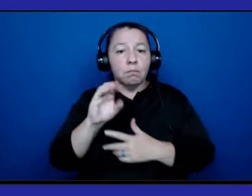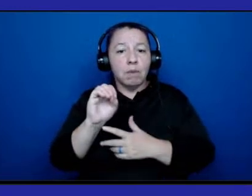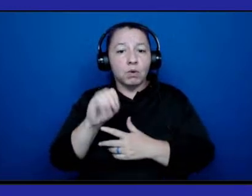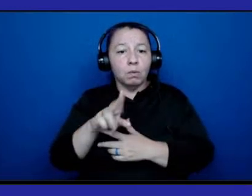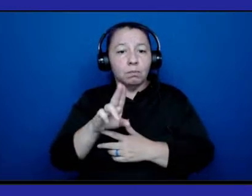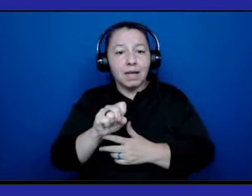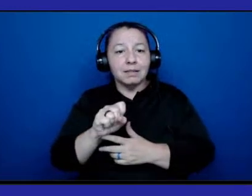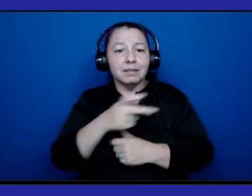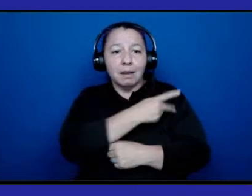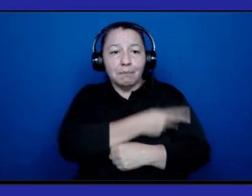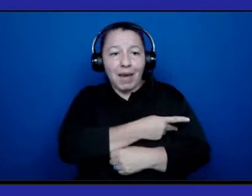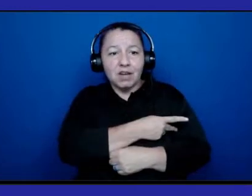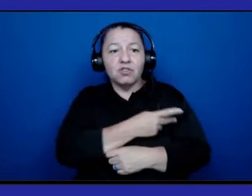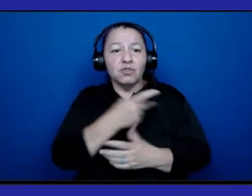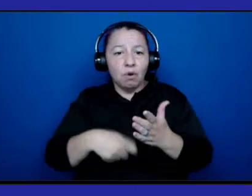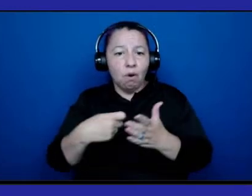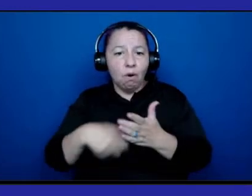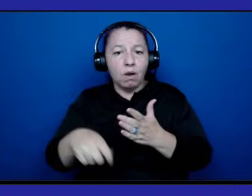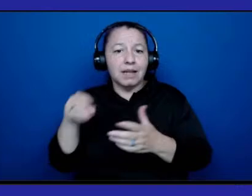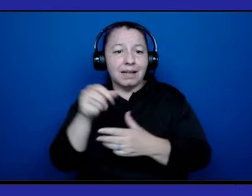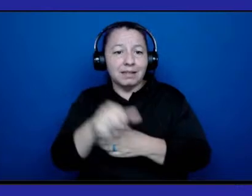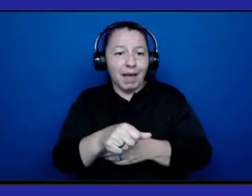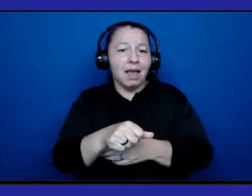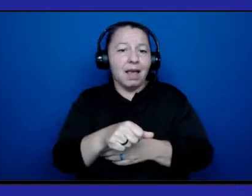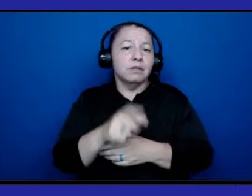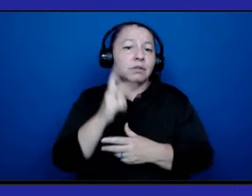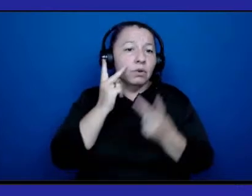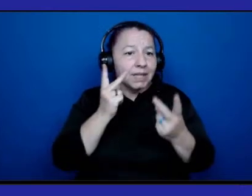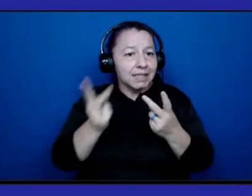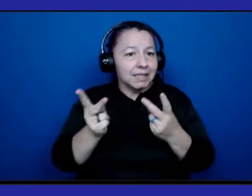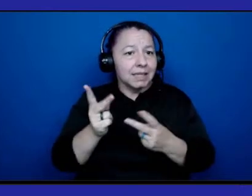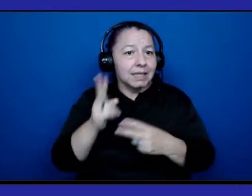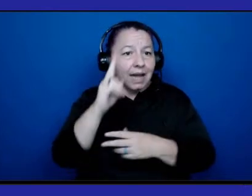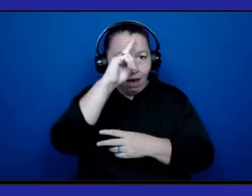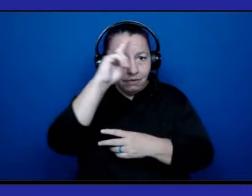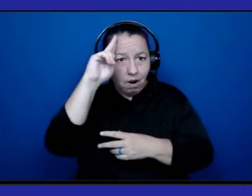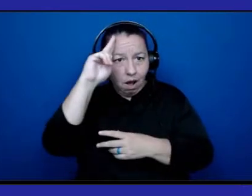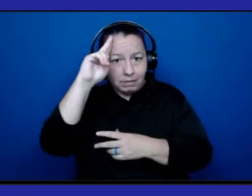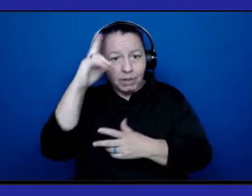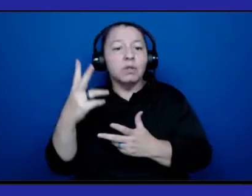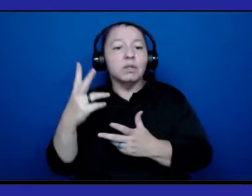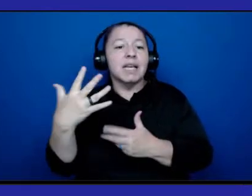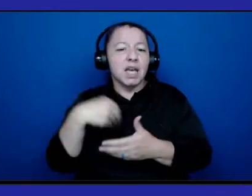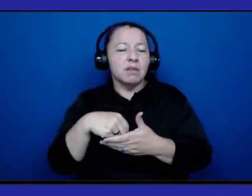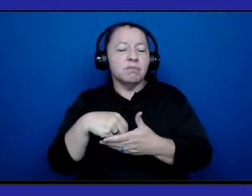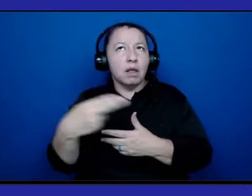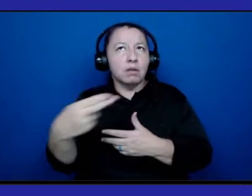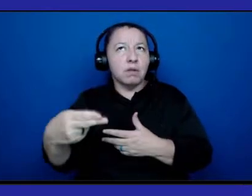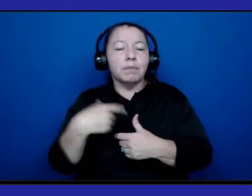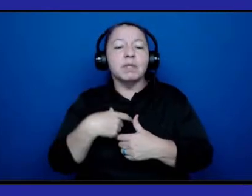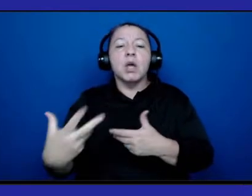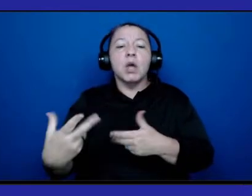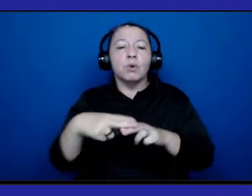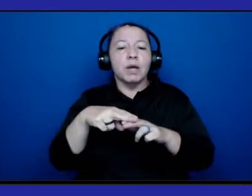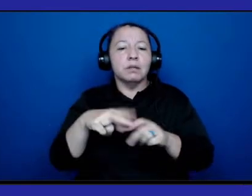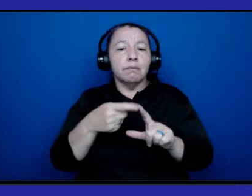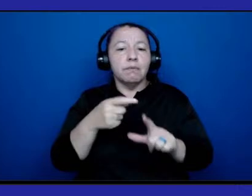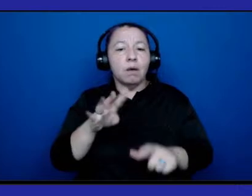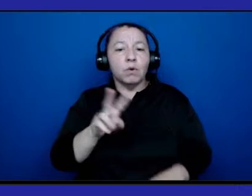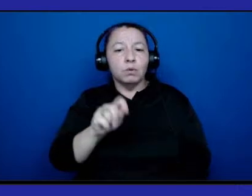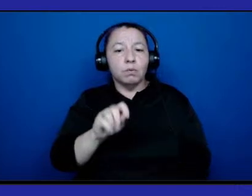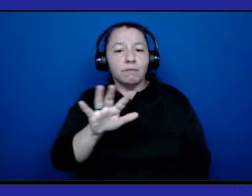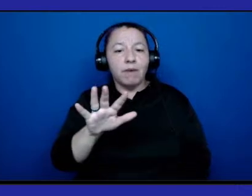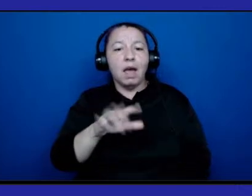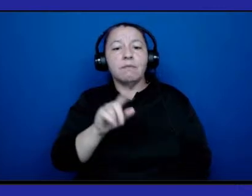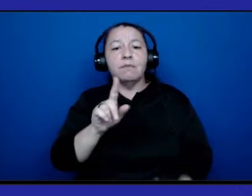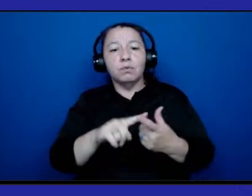patients' costs and spend that is at health and hospitals increased from 42.5% up to 44%. the closest we